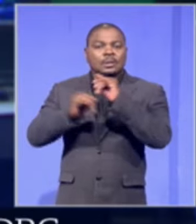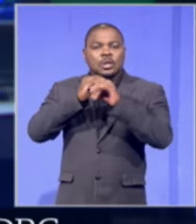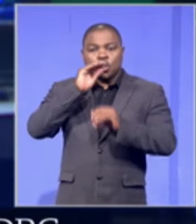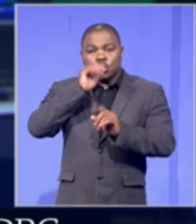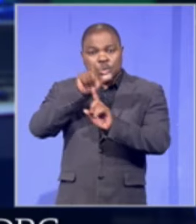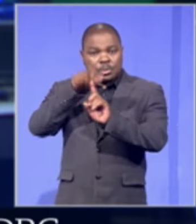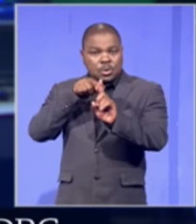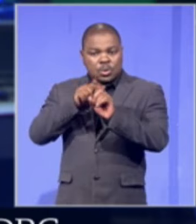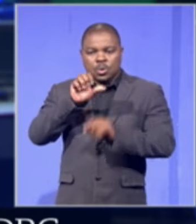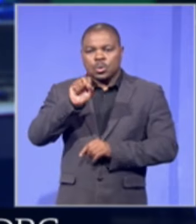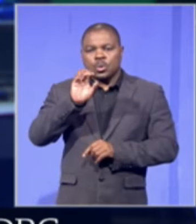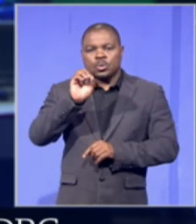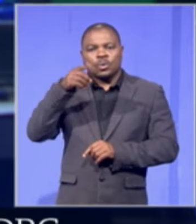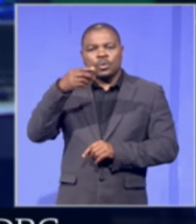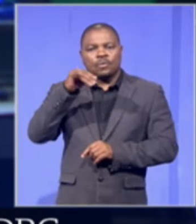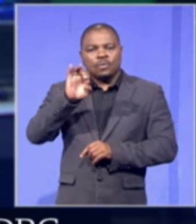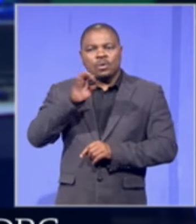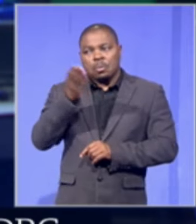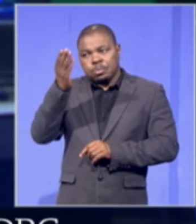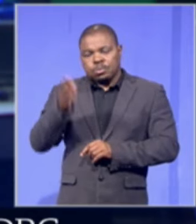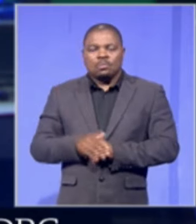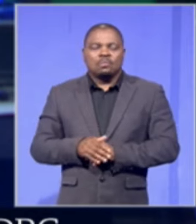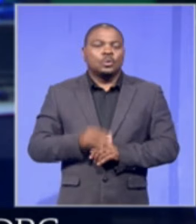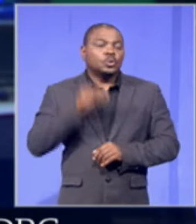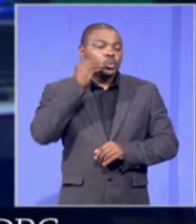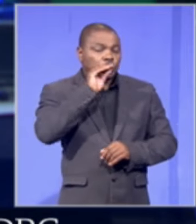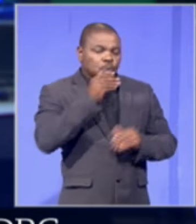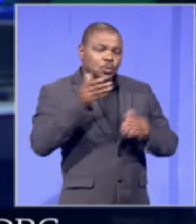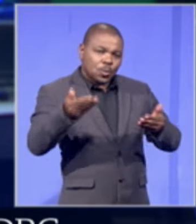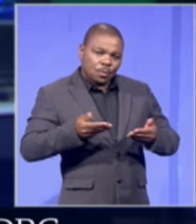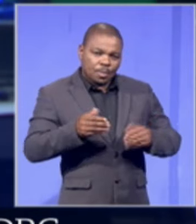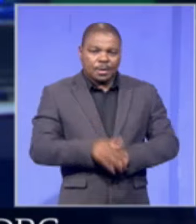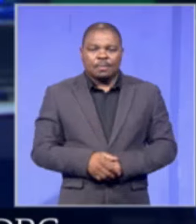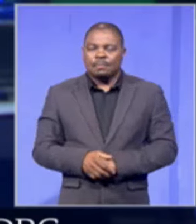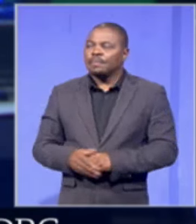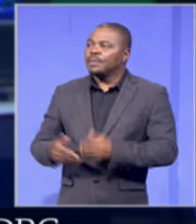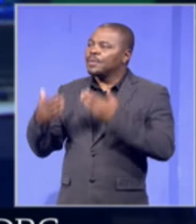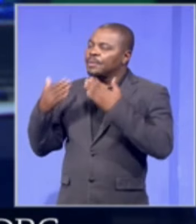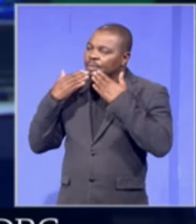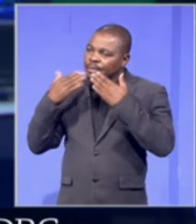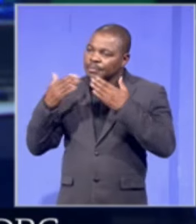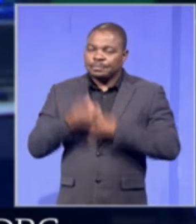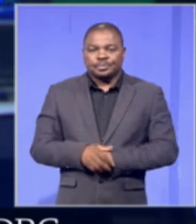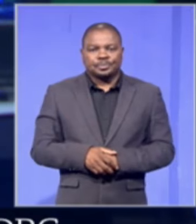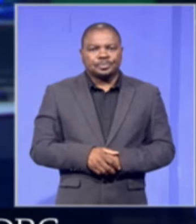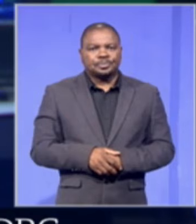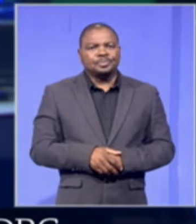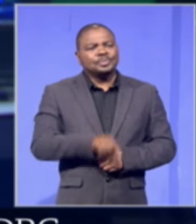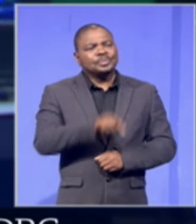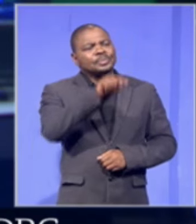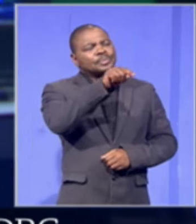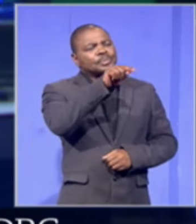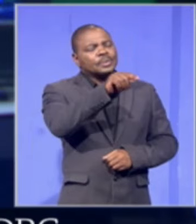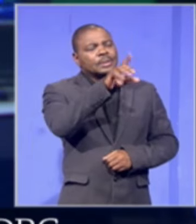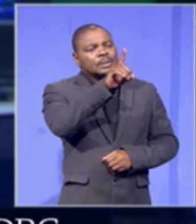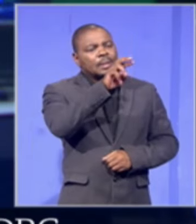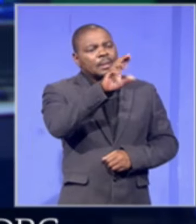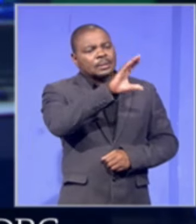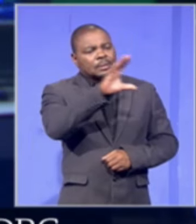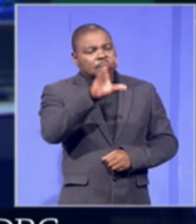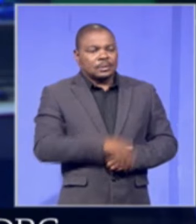Mokoena. Sophie, re a amohela ditabeng tsa rona tsa Sesotho. Ke a leboha. Ha o eso hlake hore ditopo tsa masole